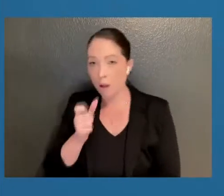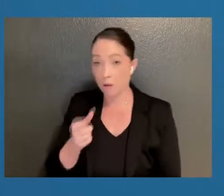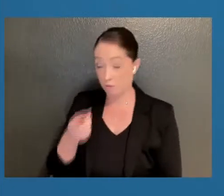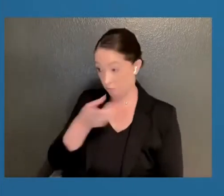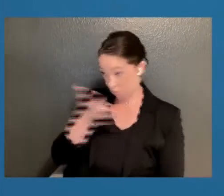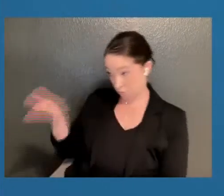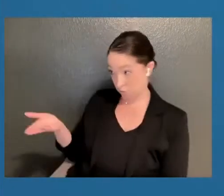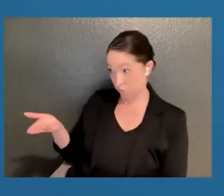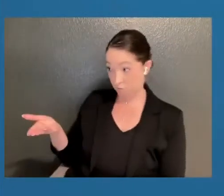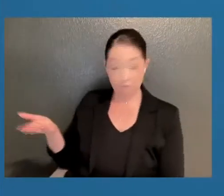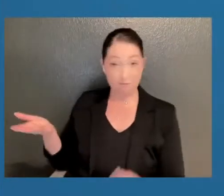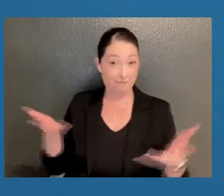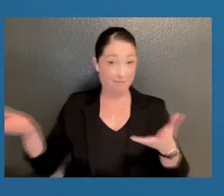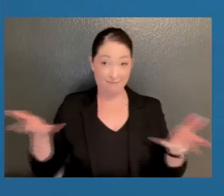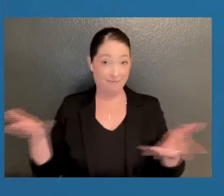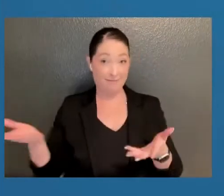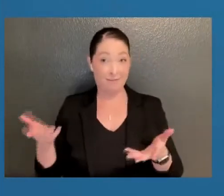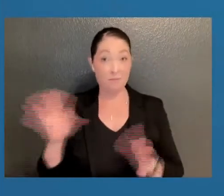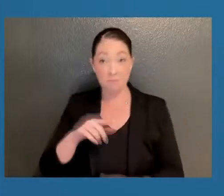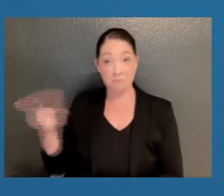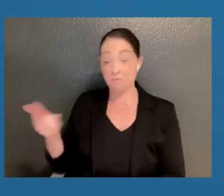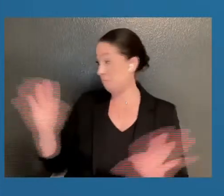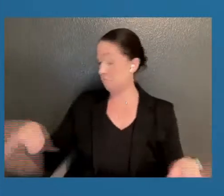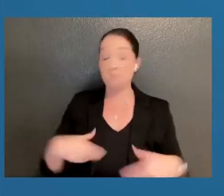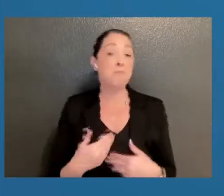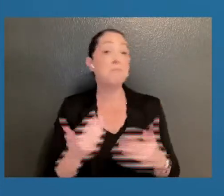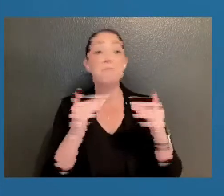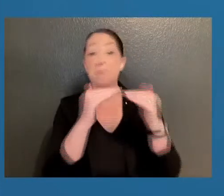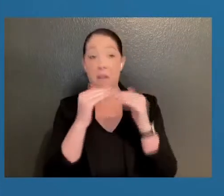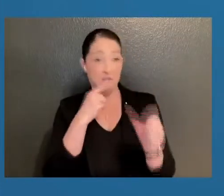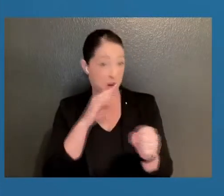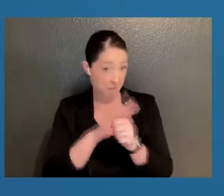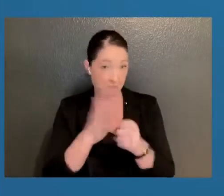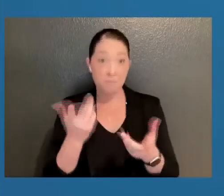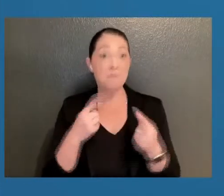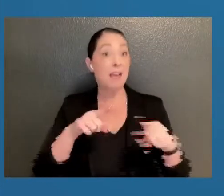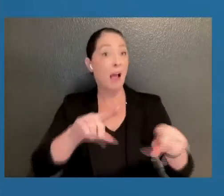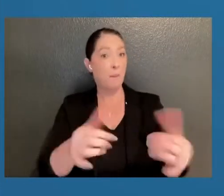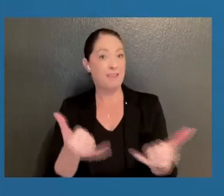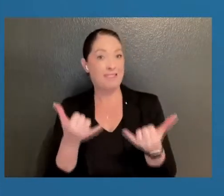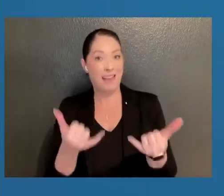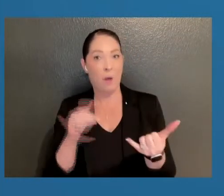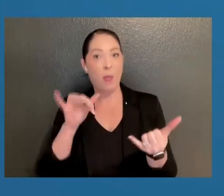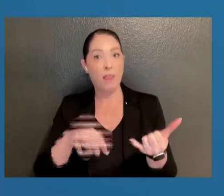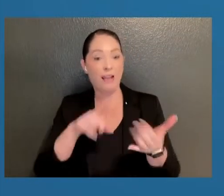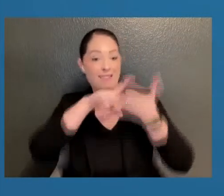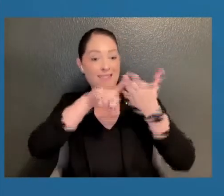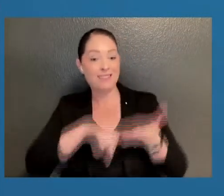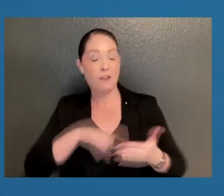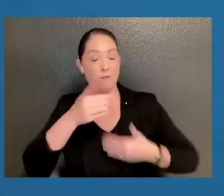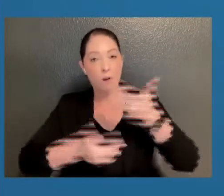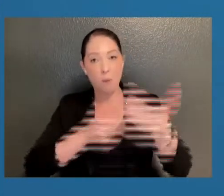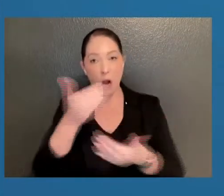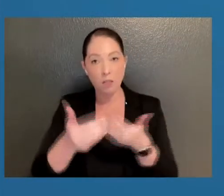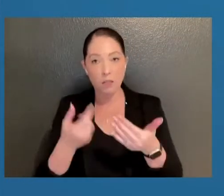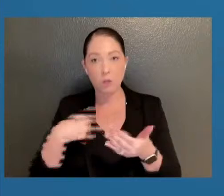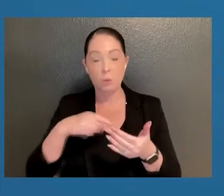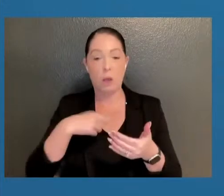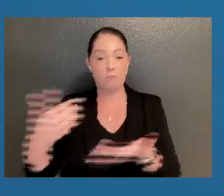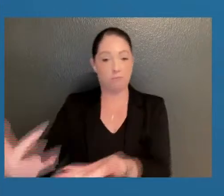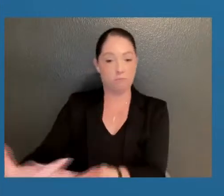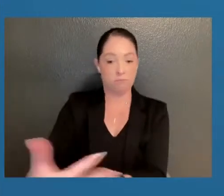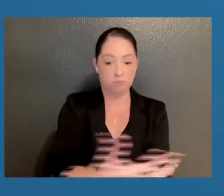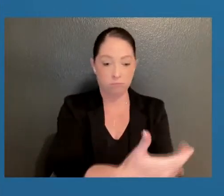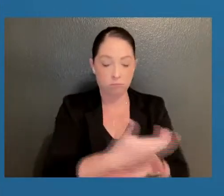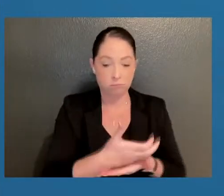question. that's a fair commitment. That happens now. That's the whole discovery process. We acquire the material and we turn